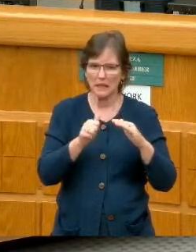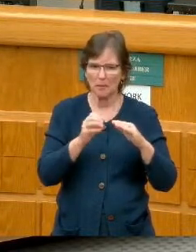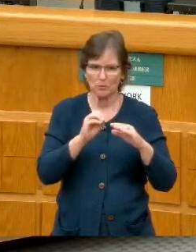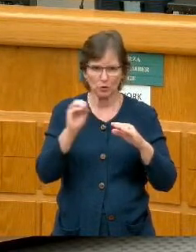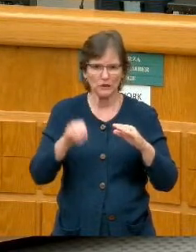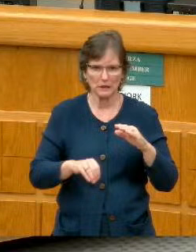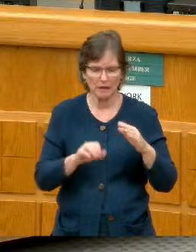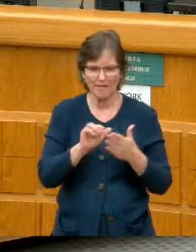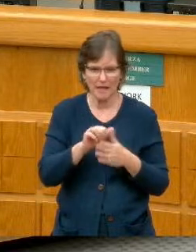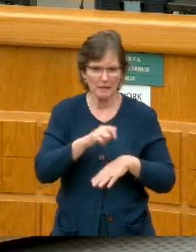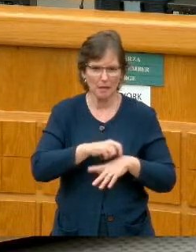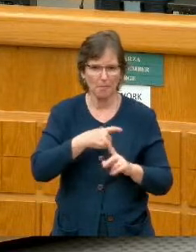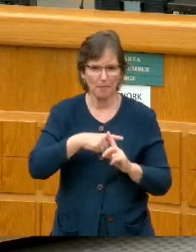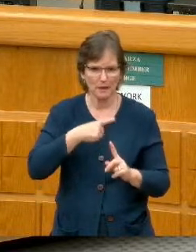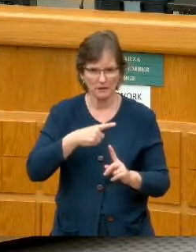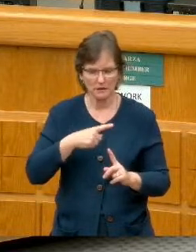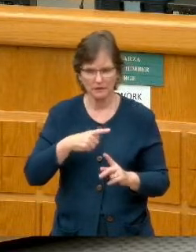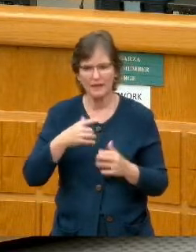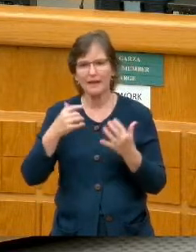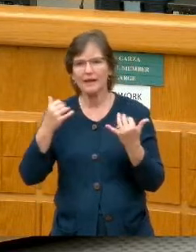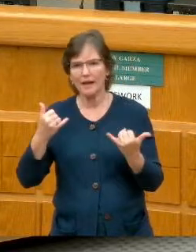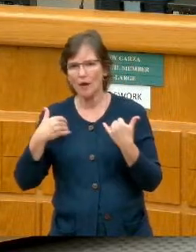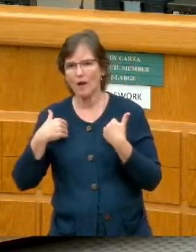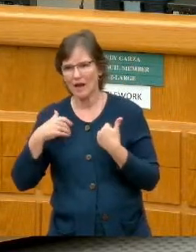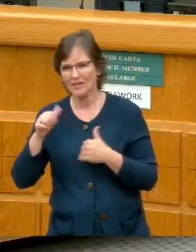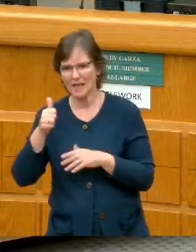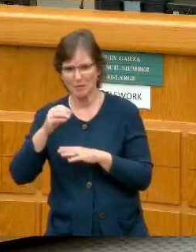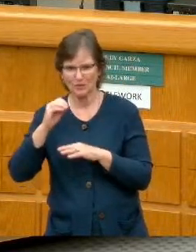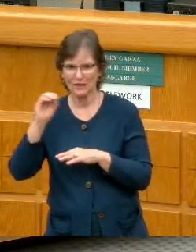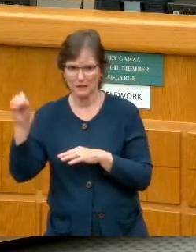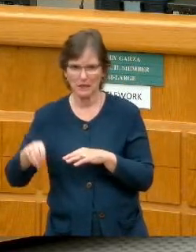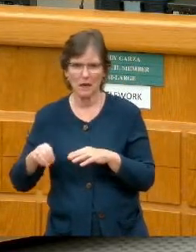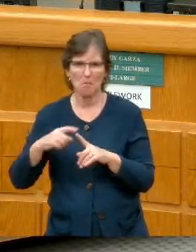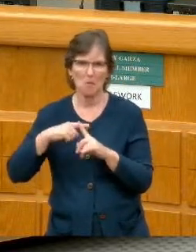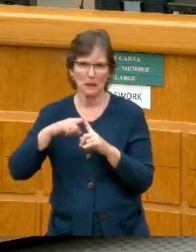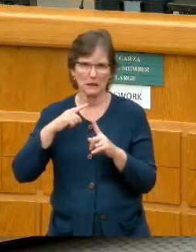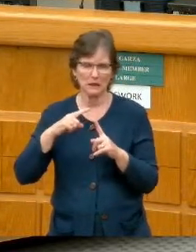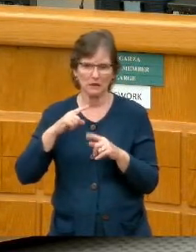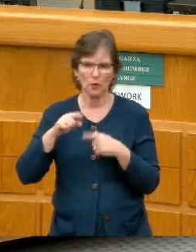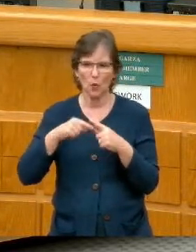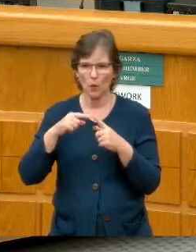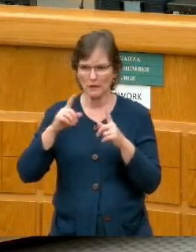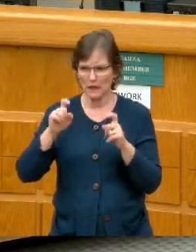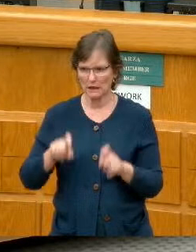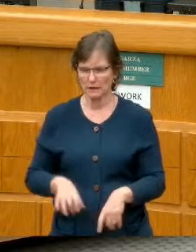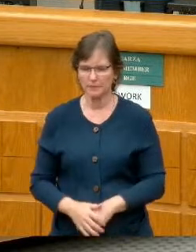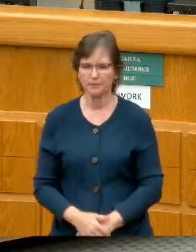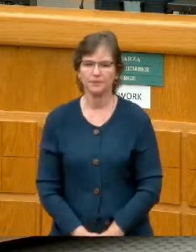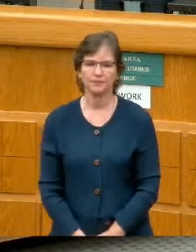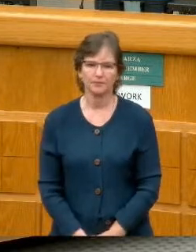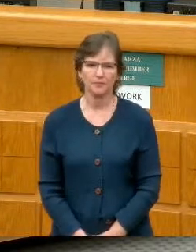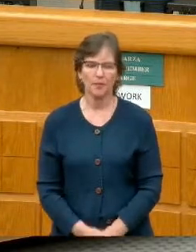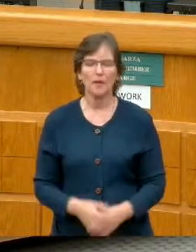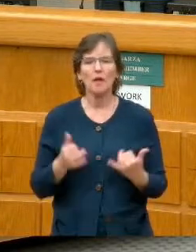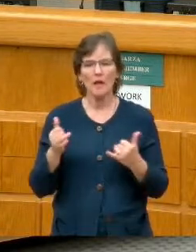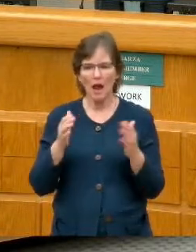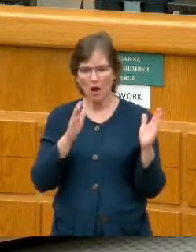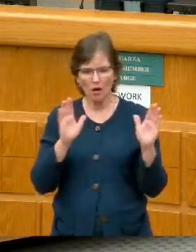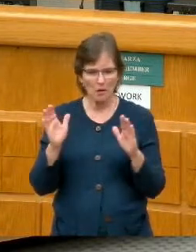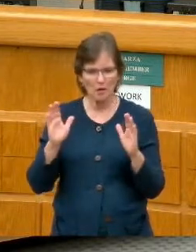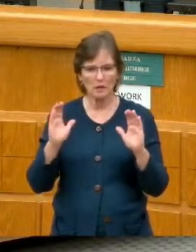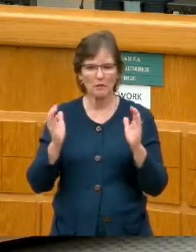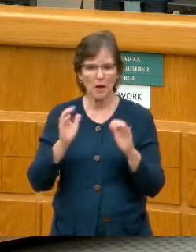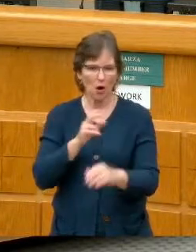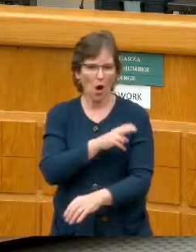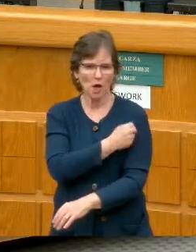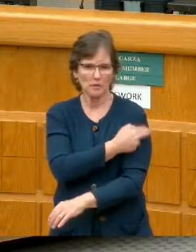metric. And we're really not to that level for any of the metrics that we're showing. Moving on to hospitalizations, we're ranked right in